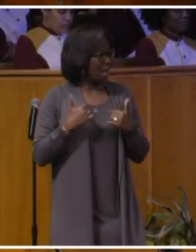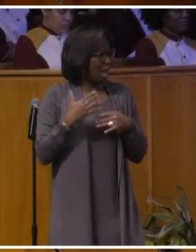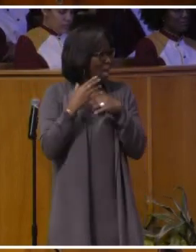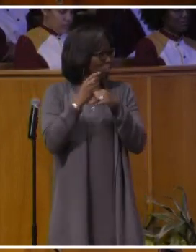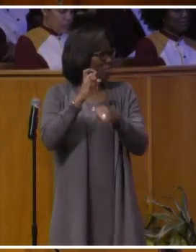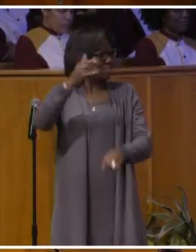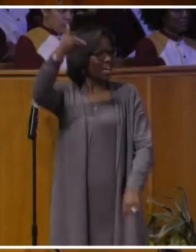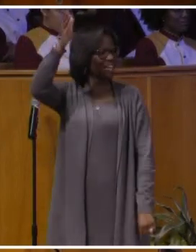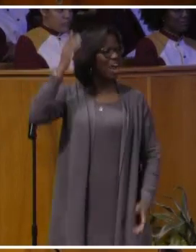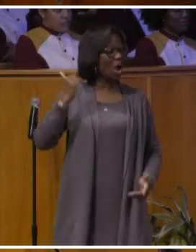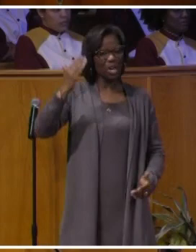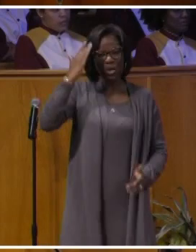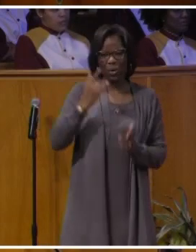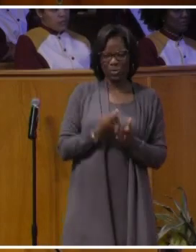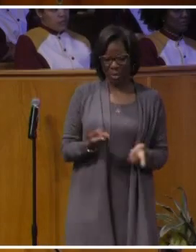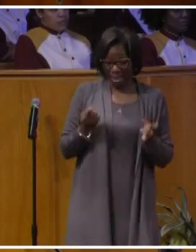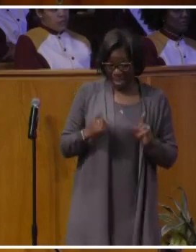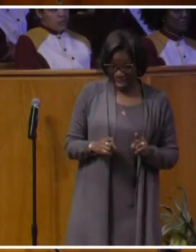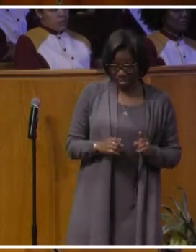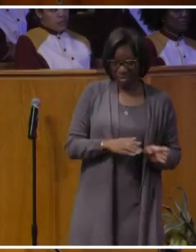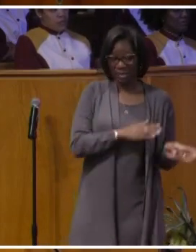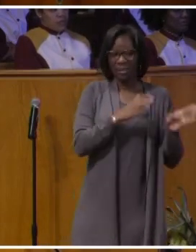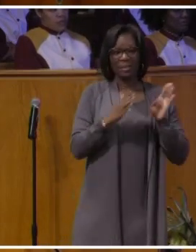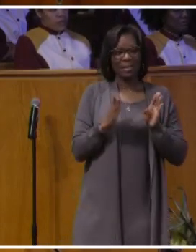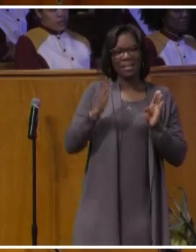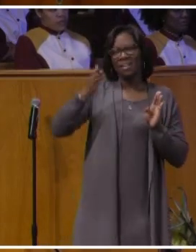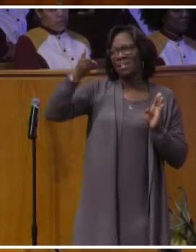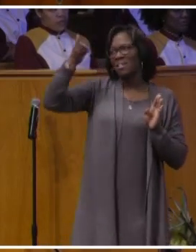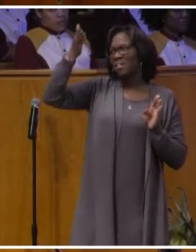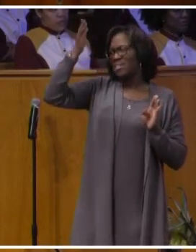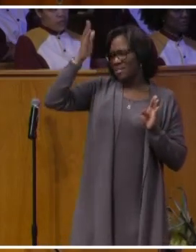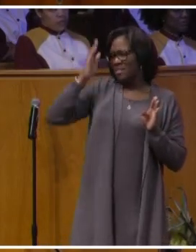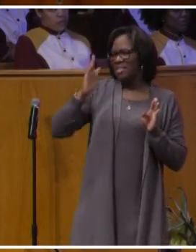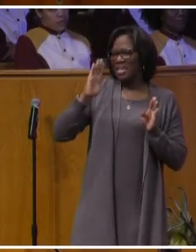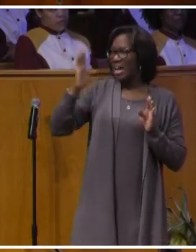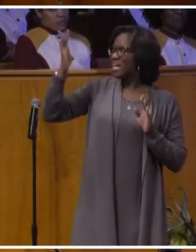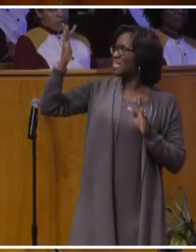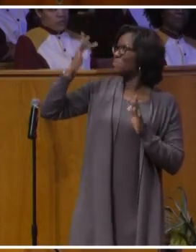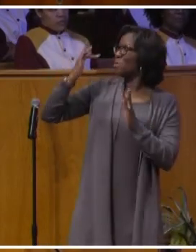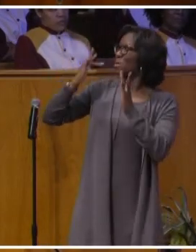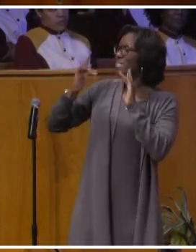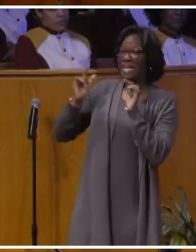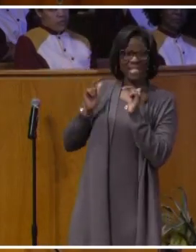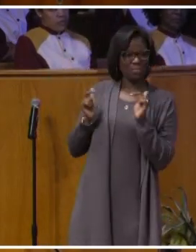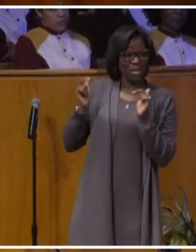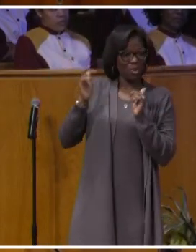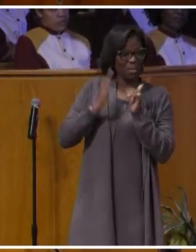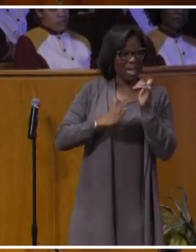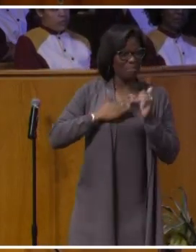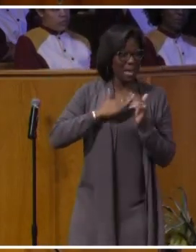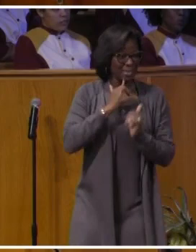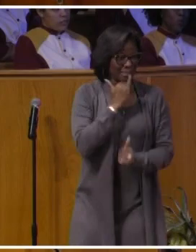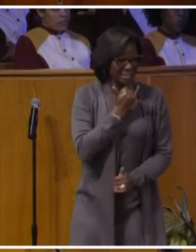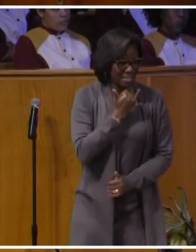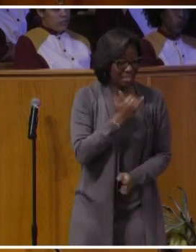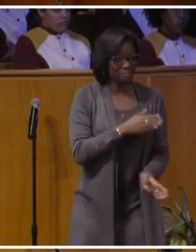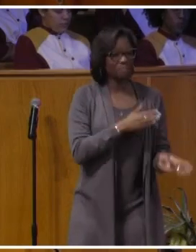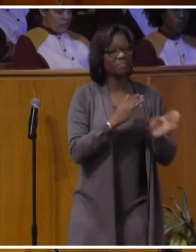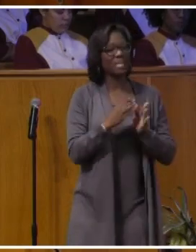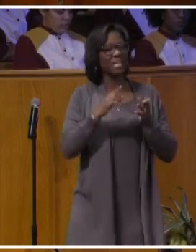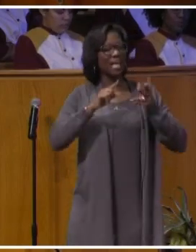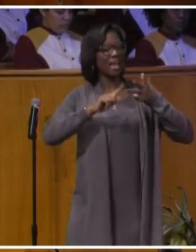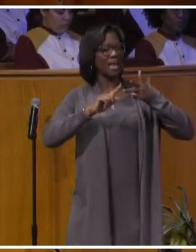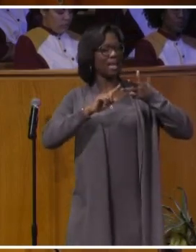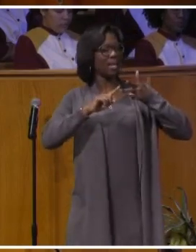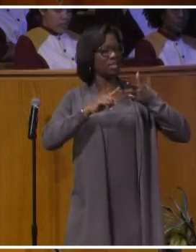that God knows what they did. I trust that God's mercy is greater than my mess up. And watch this last